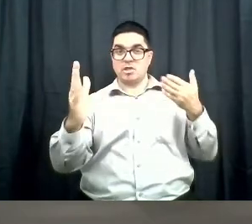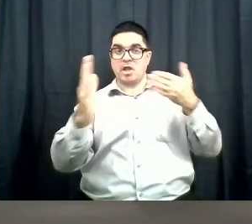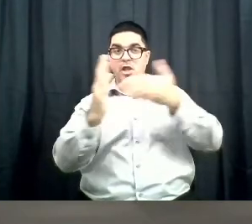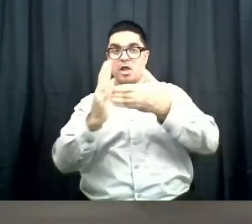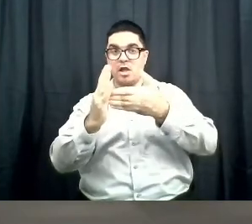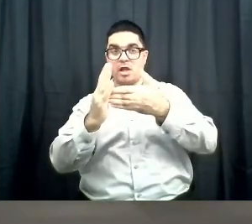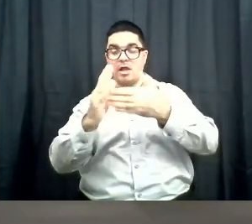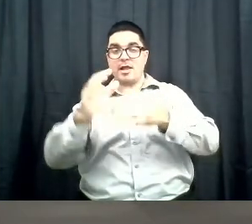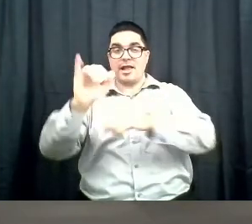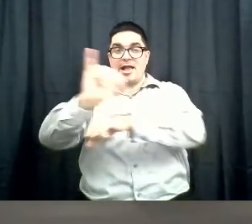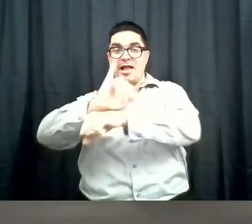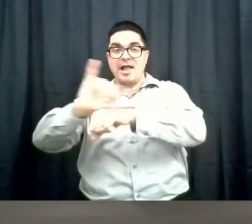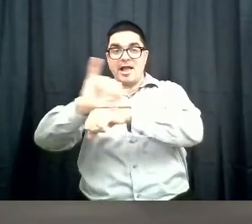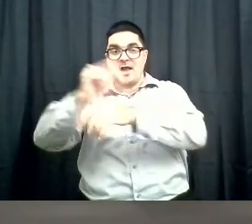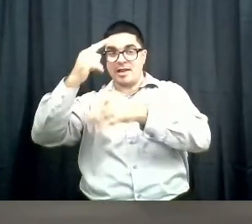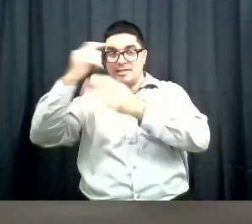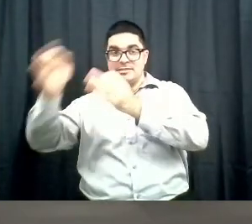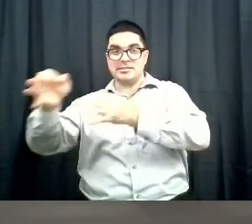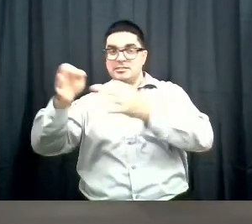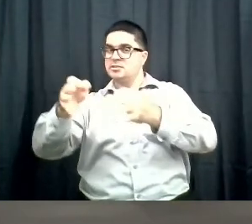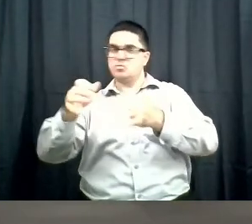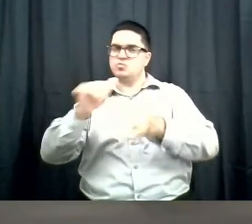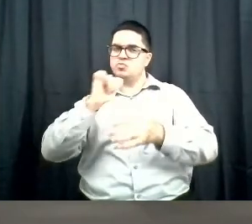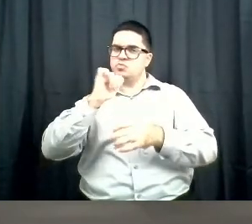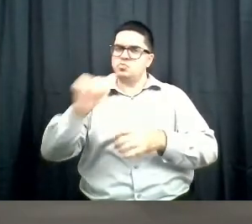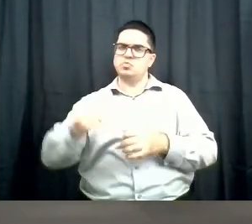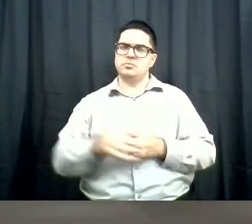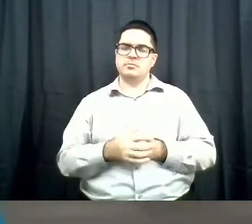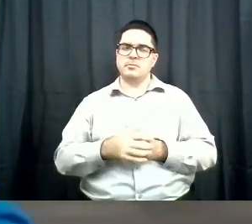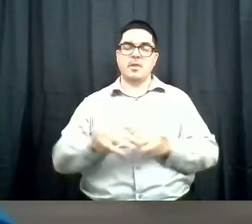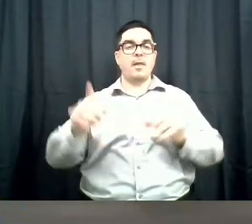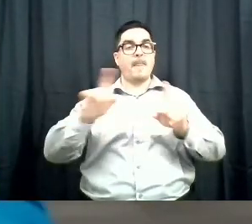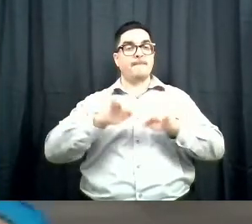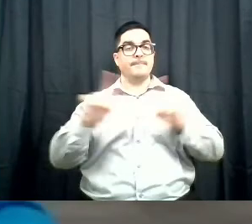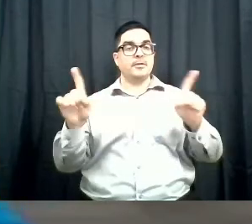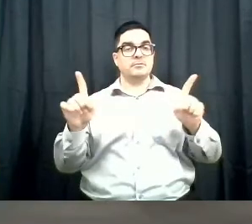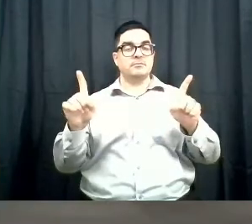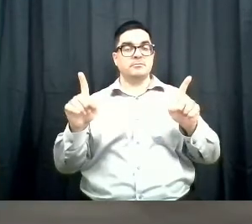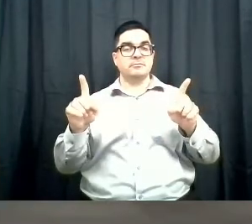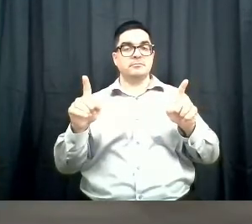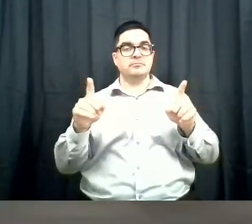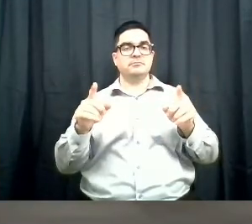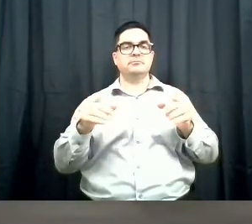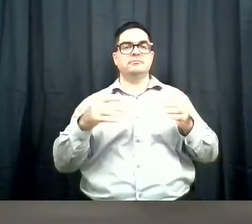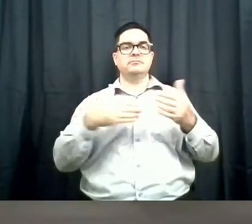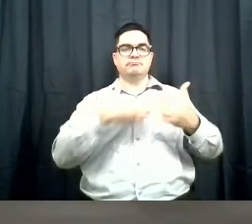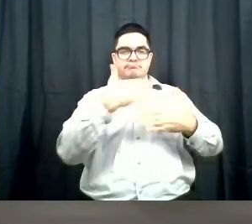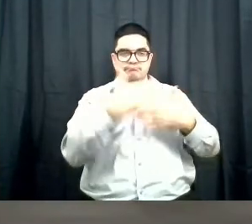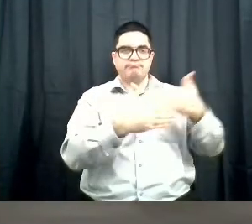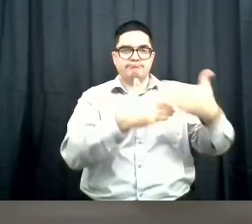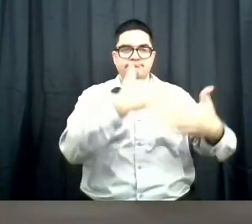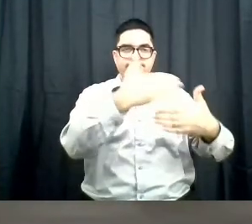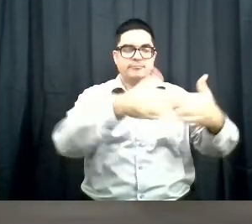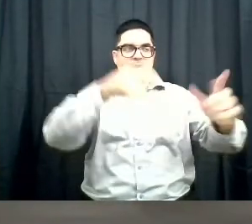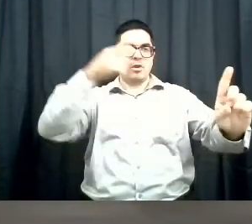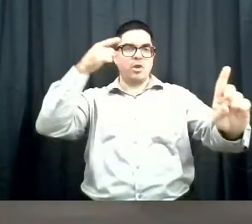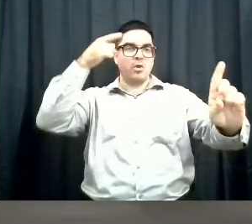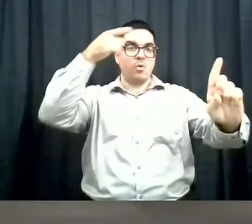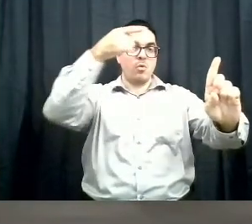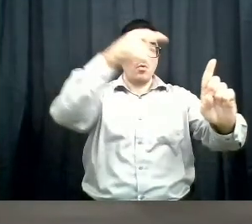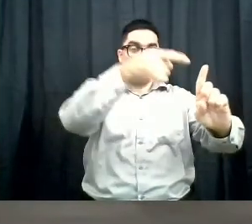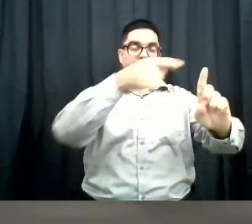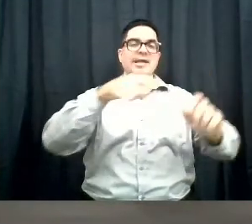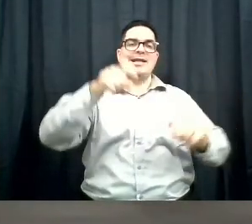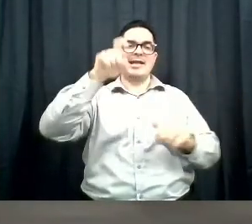its renewable targets. But the path toward achieving the targets has to come with transparent